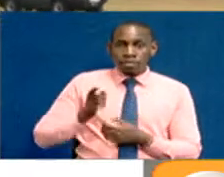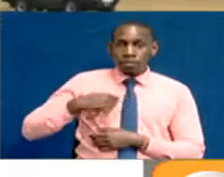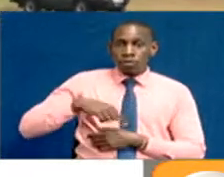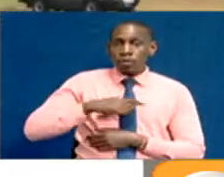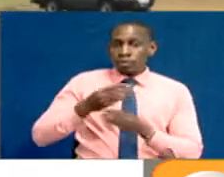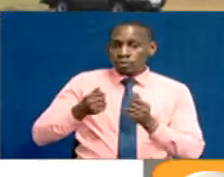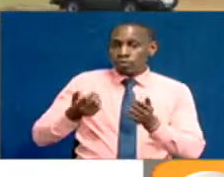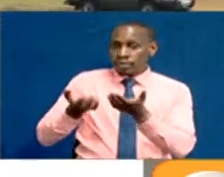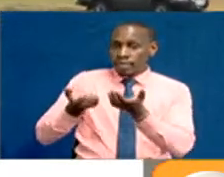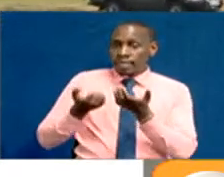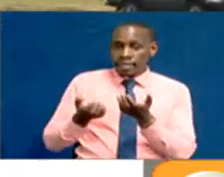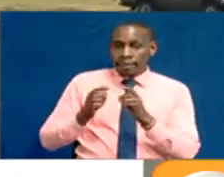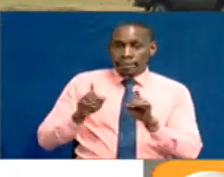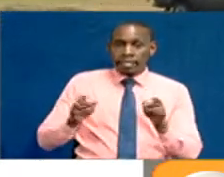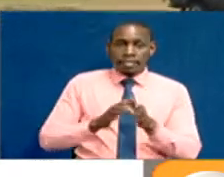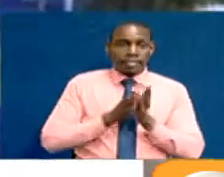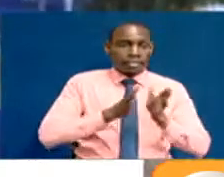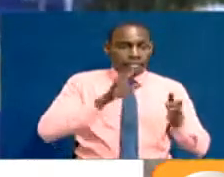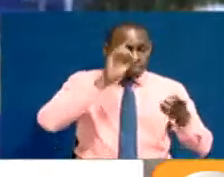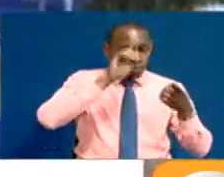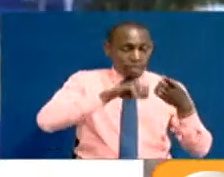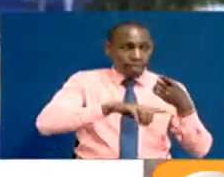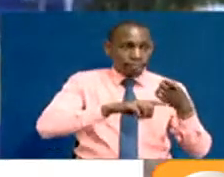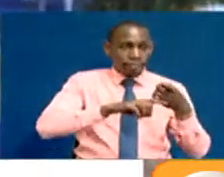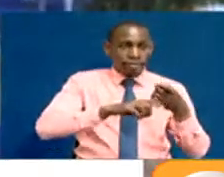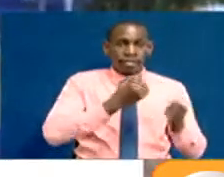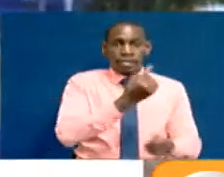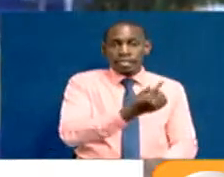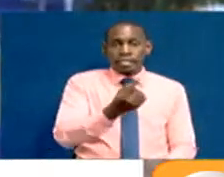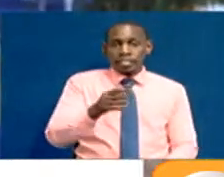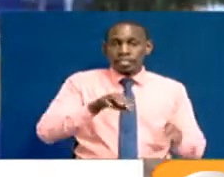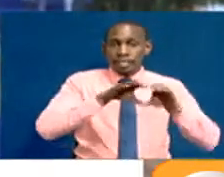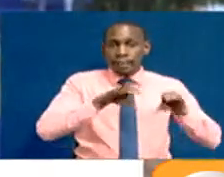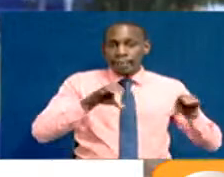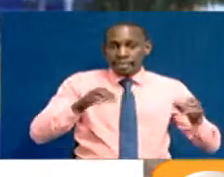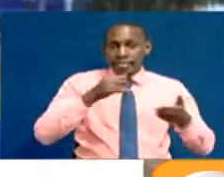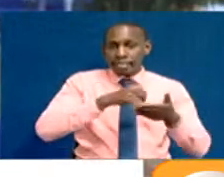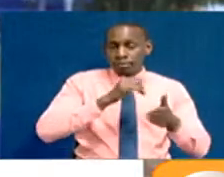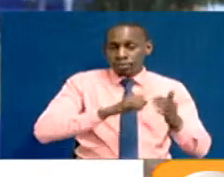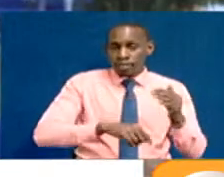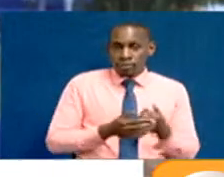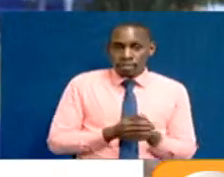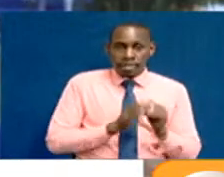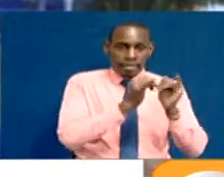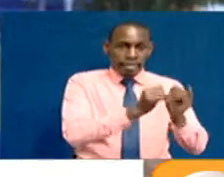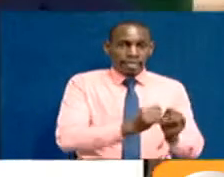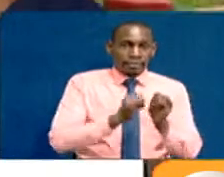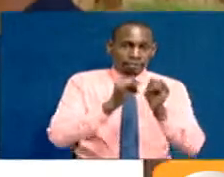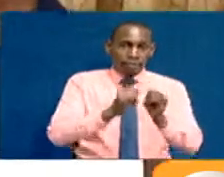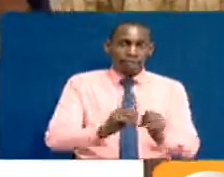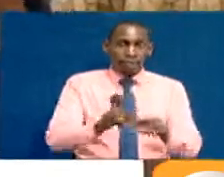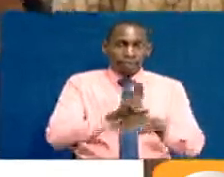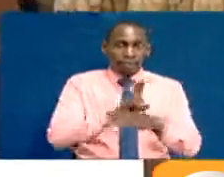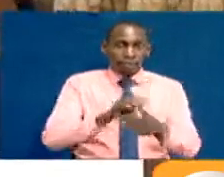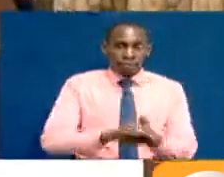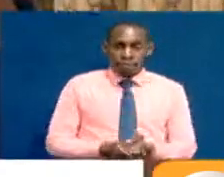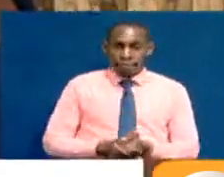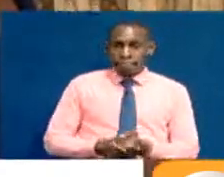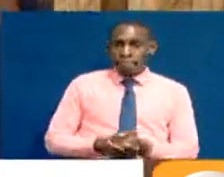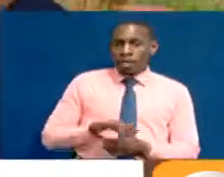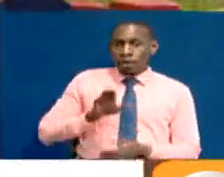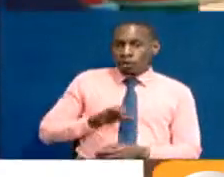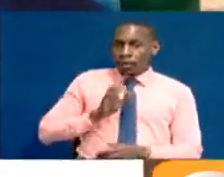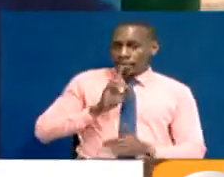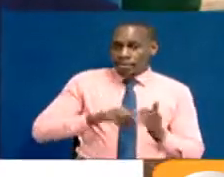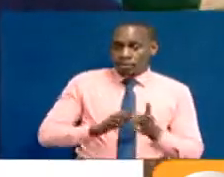that need, but ultimately we also target every single market, including individual consumption. As Cheryl